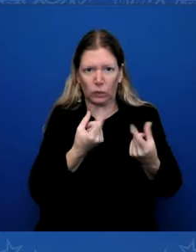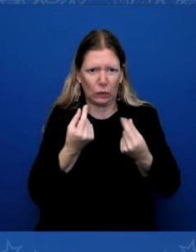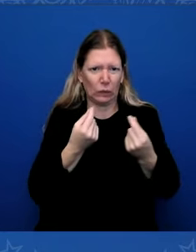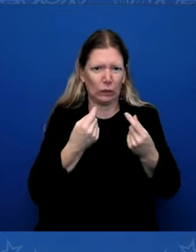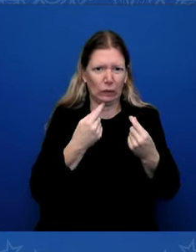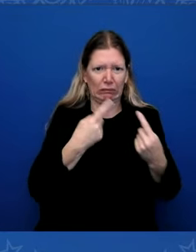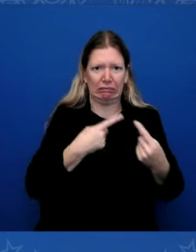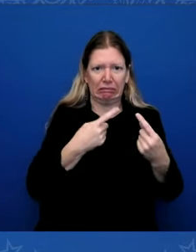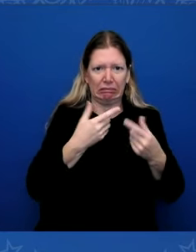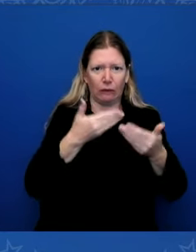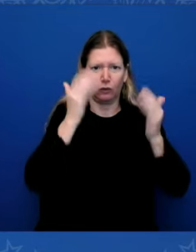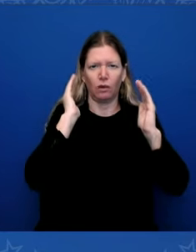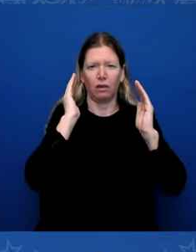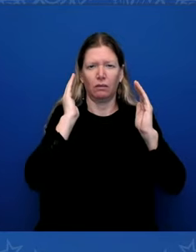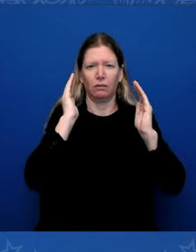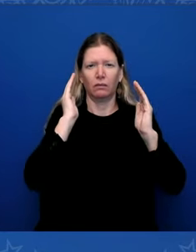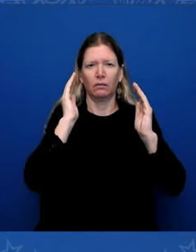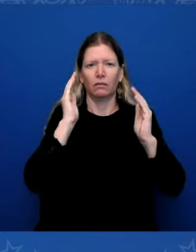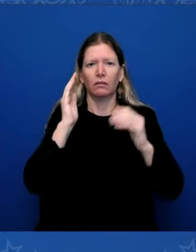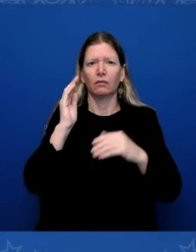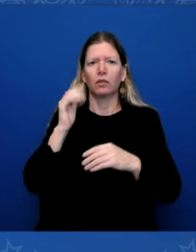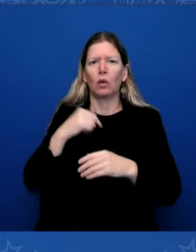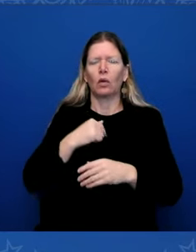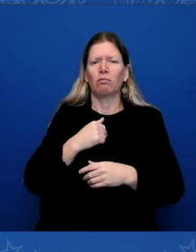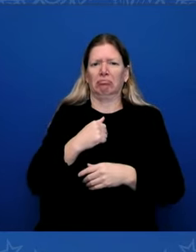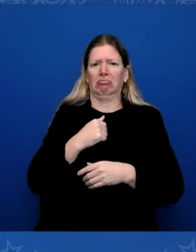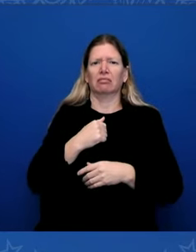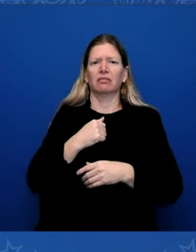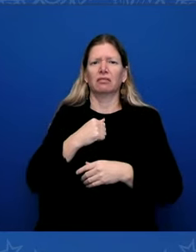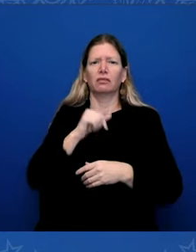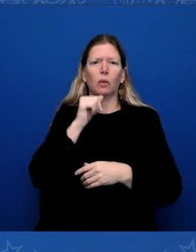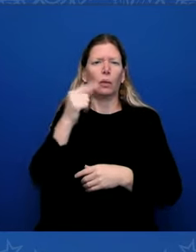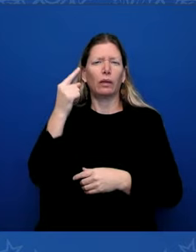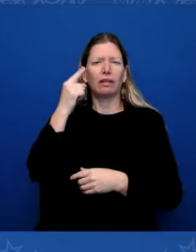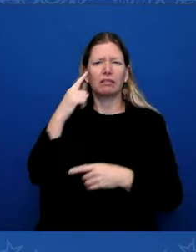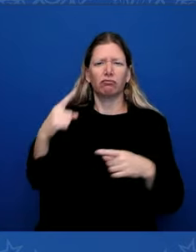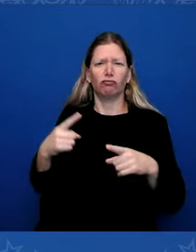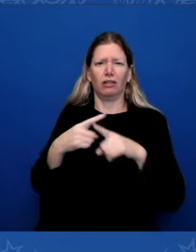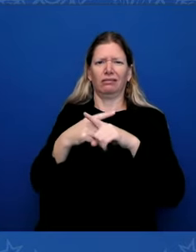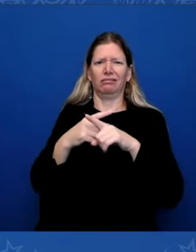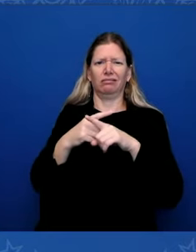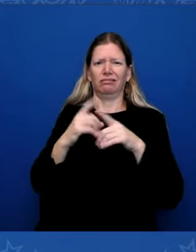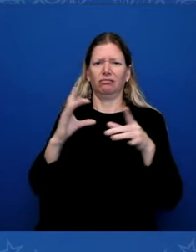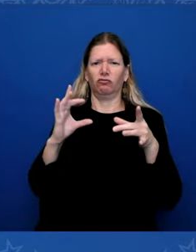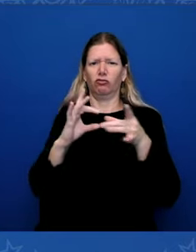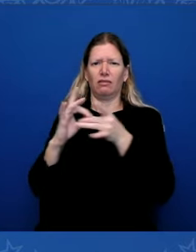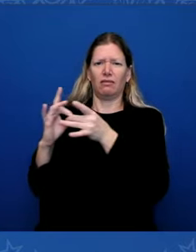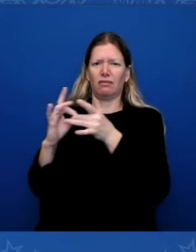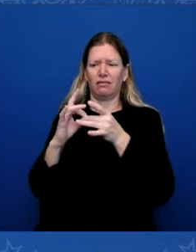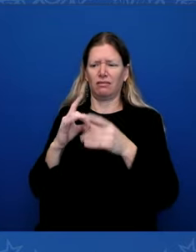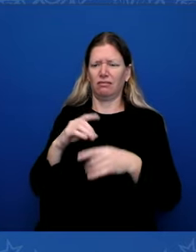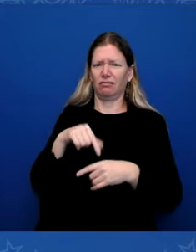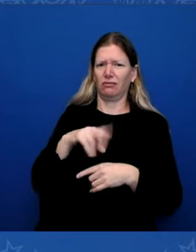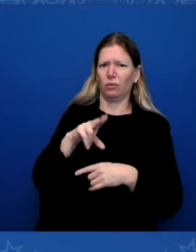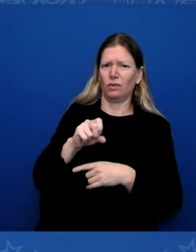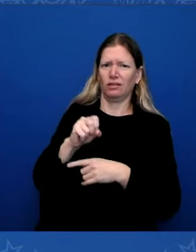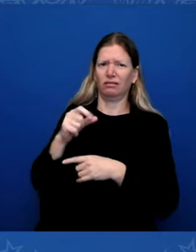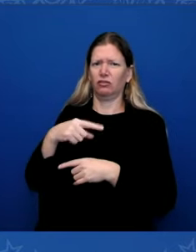matter of fact, I think it's less likely to cause that kind of conflict.